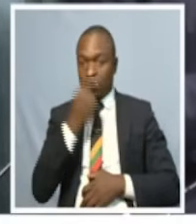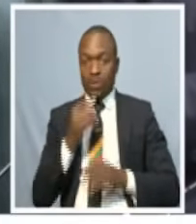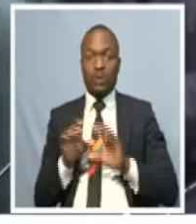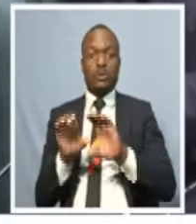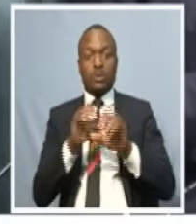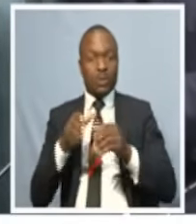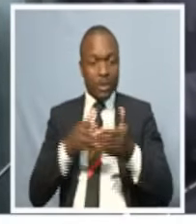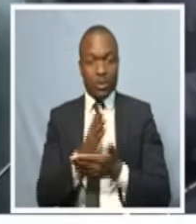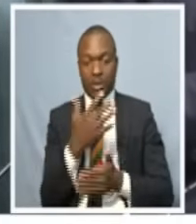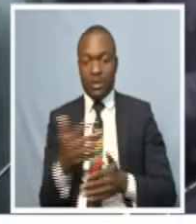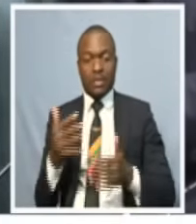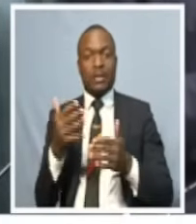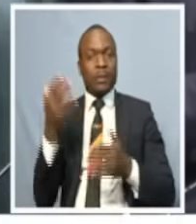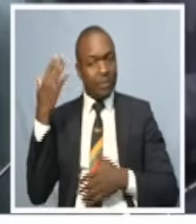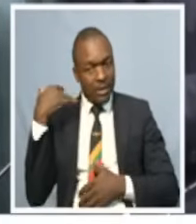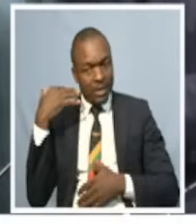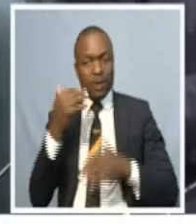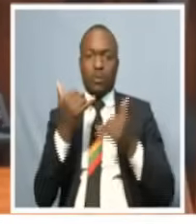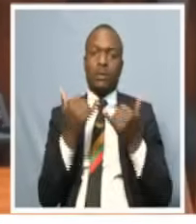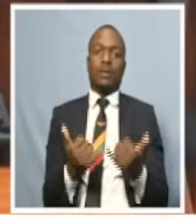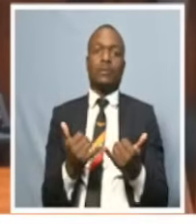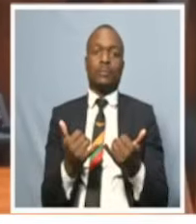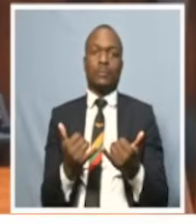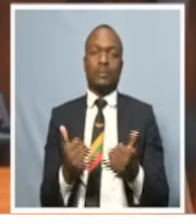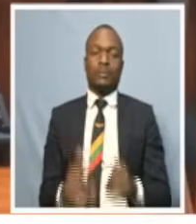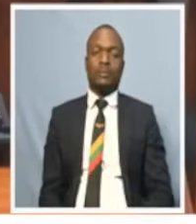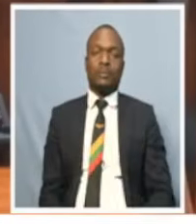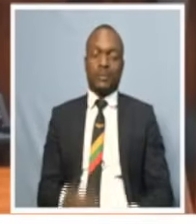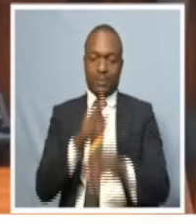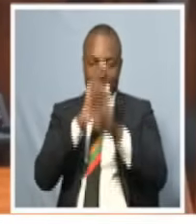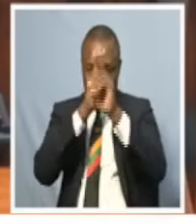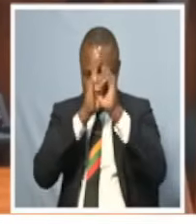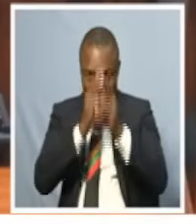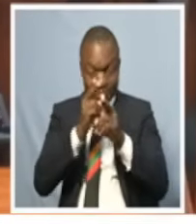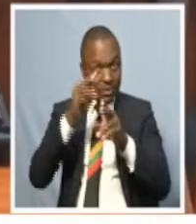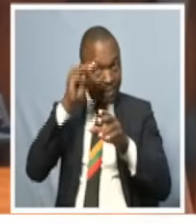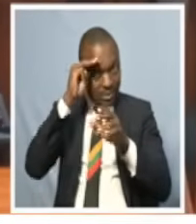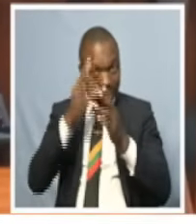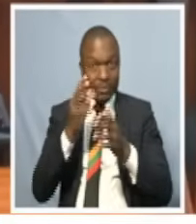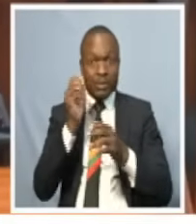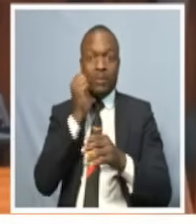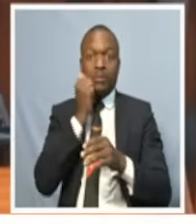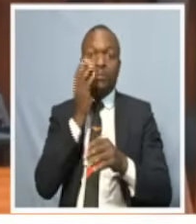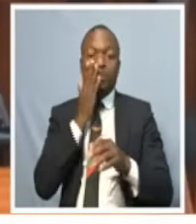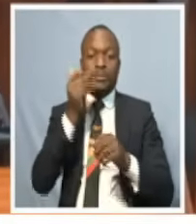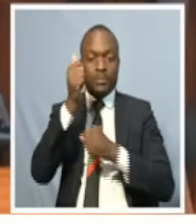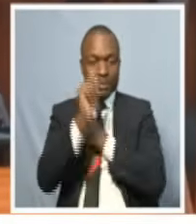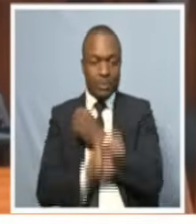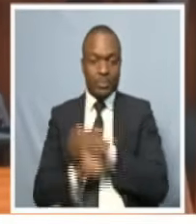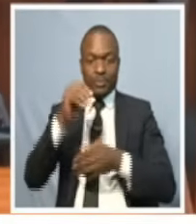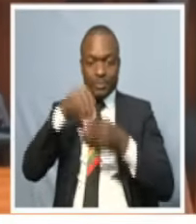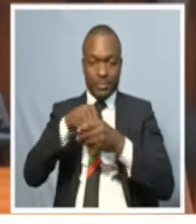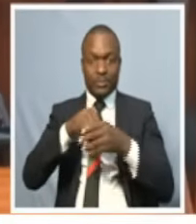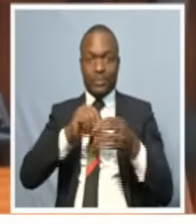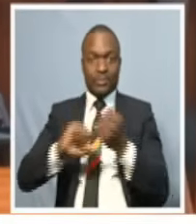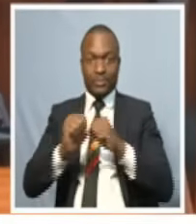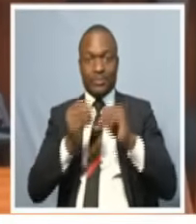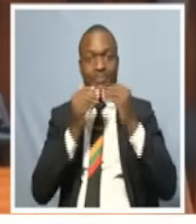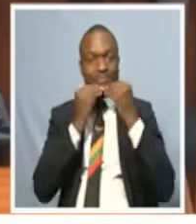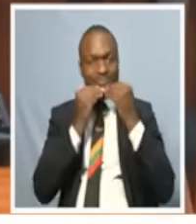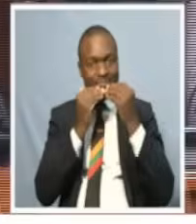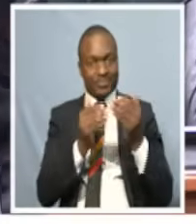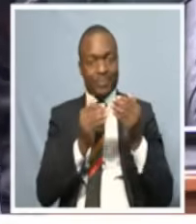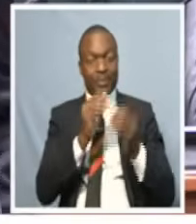then or now. Thank you, Madam Speaker. The Honorable Minister of Home Affairs and Internal Security. Thank